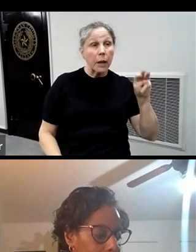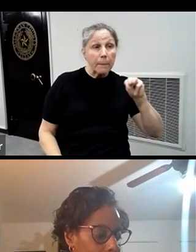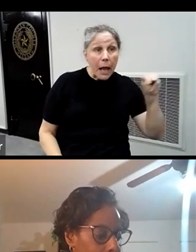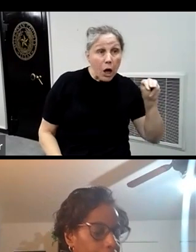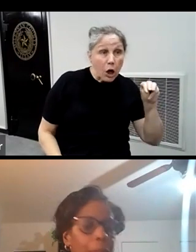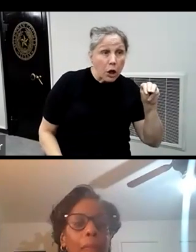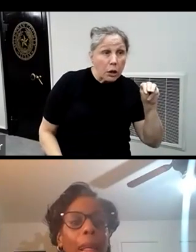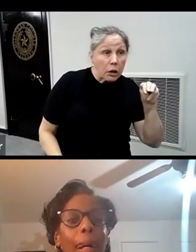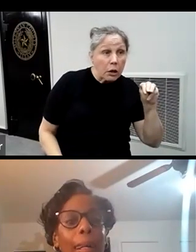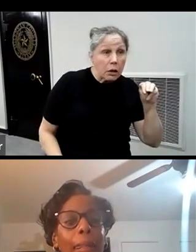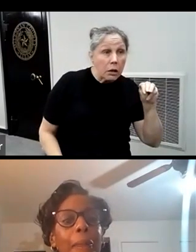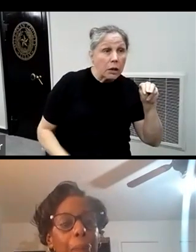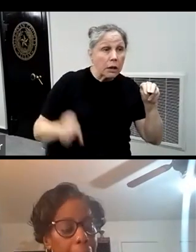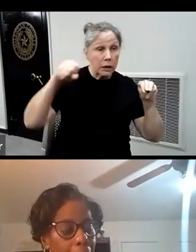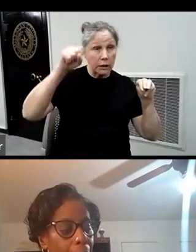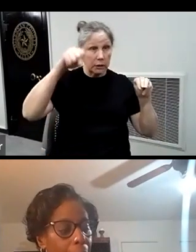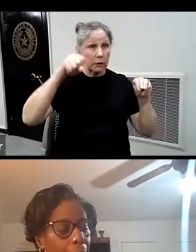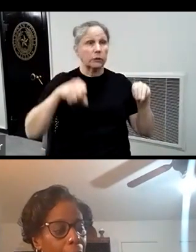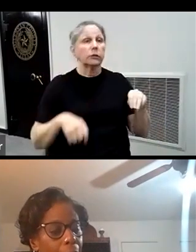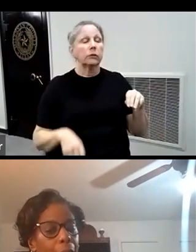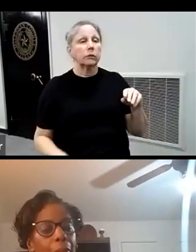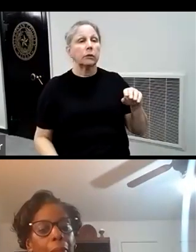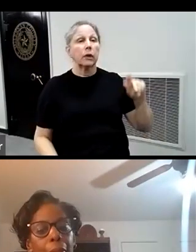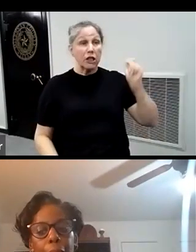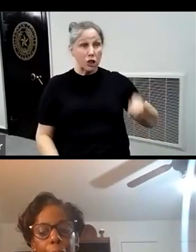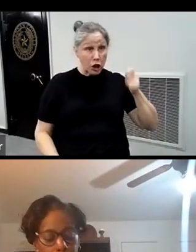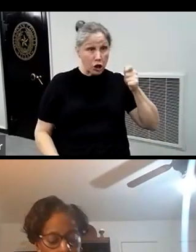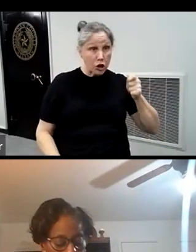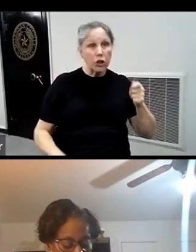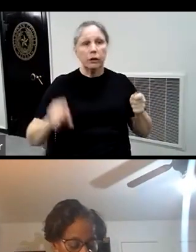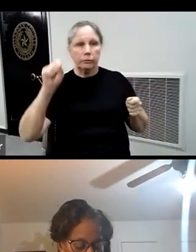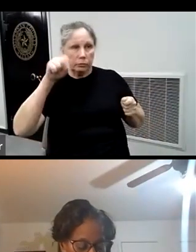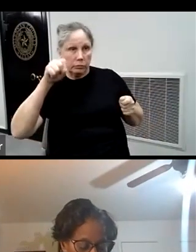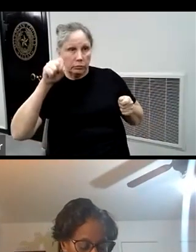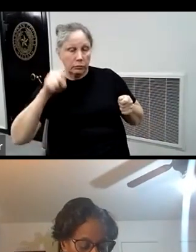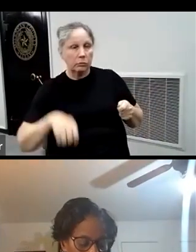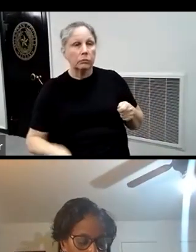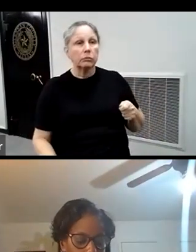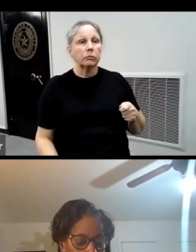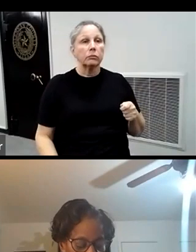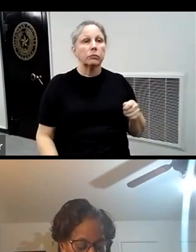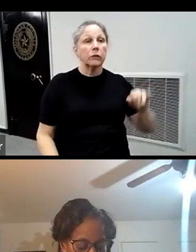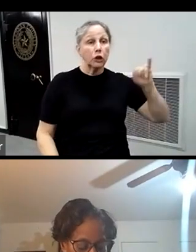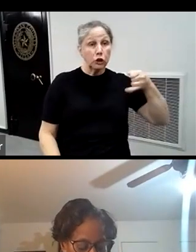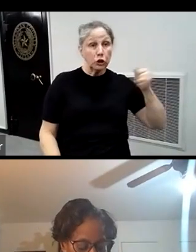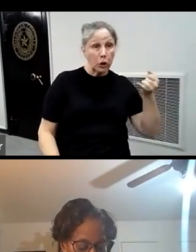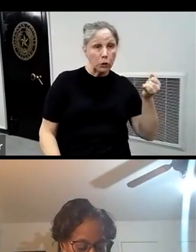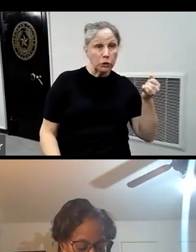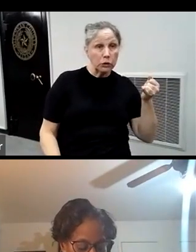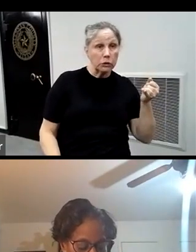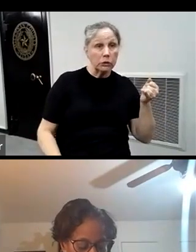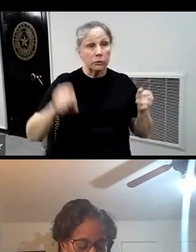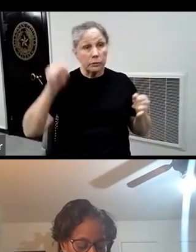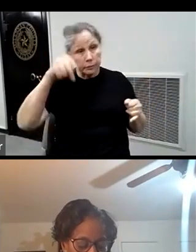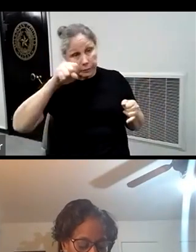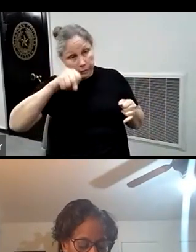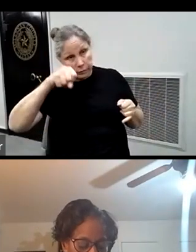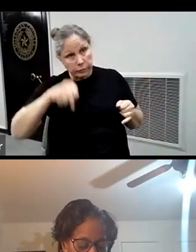Commissioner Miller, Aye. Judge Felton, Aye. Commissioner Jones,